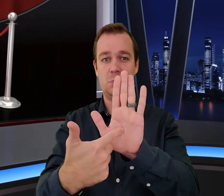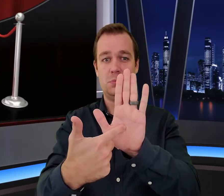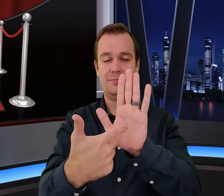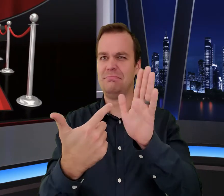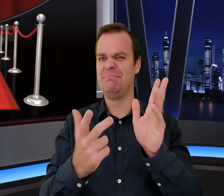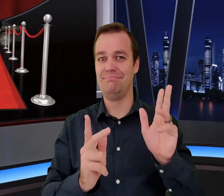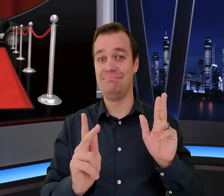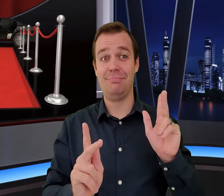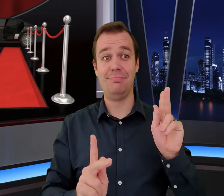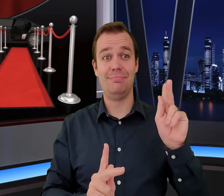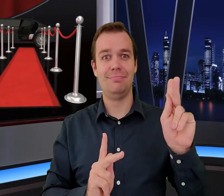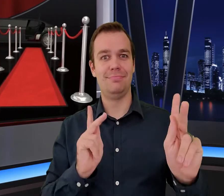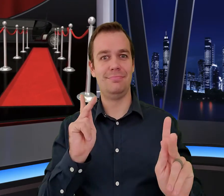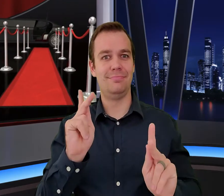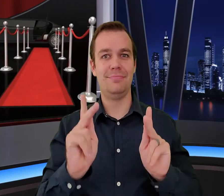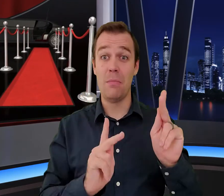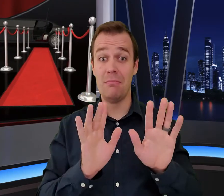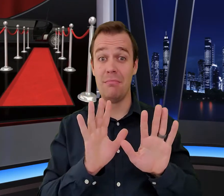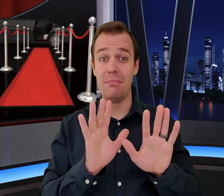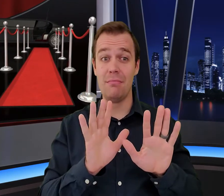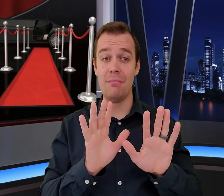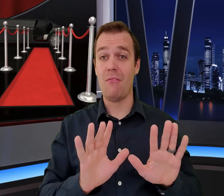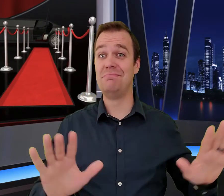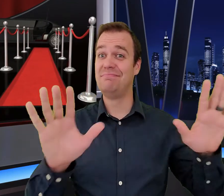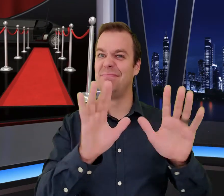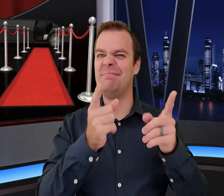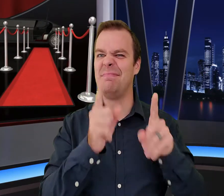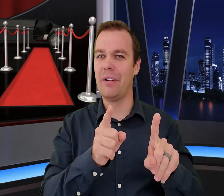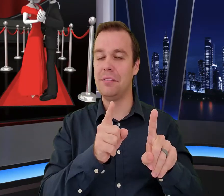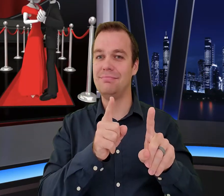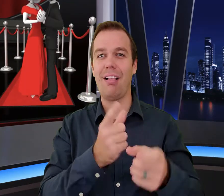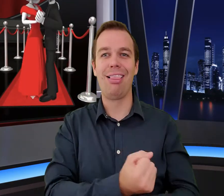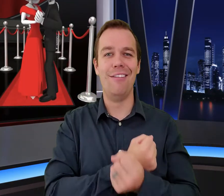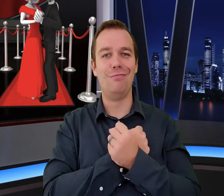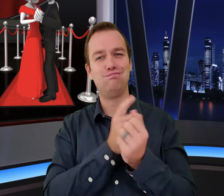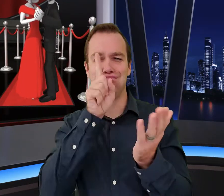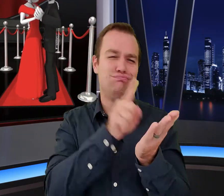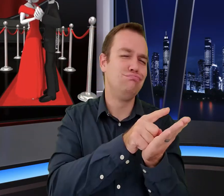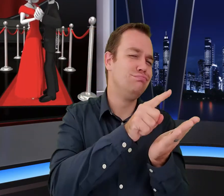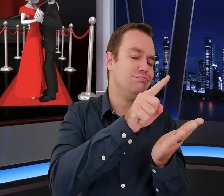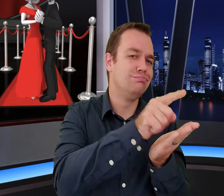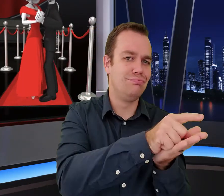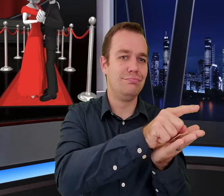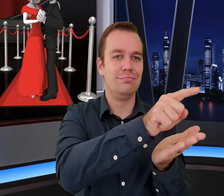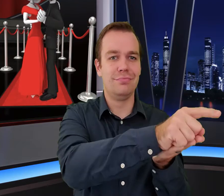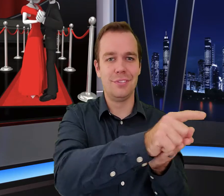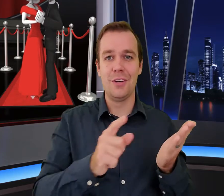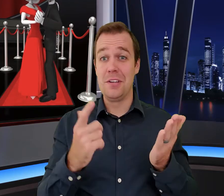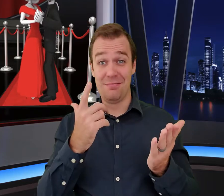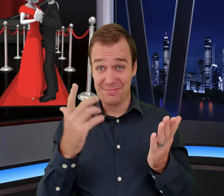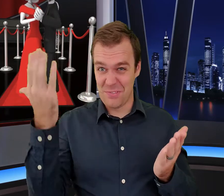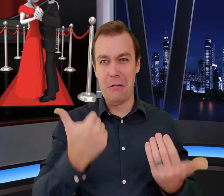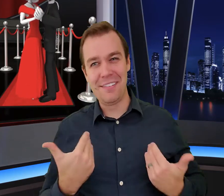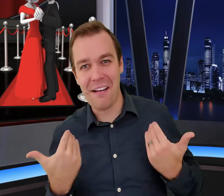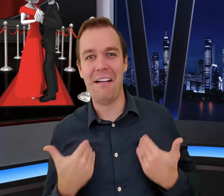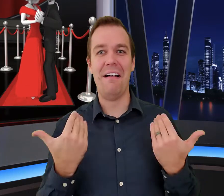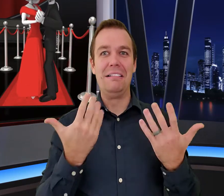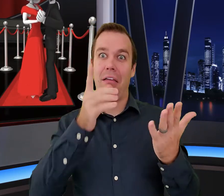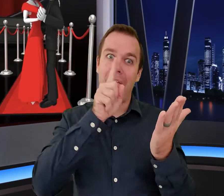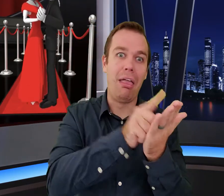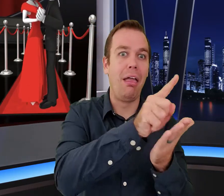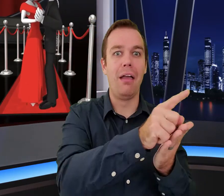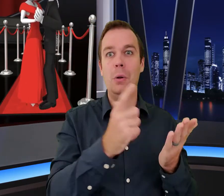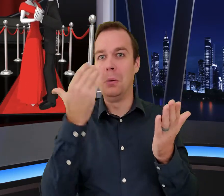dialogue and like everybody falls in love, and like people like me, when we were young, when we fell in love, we didn't even